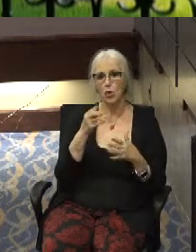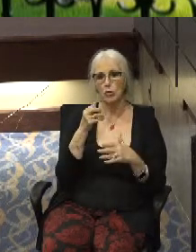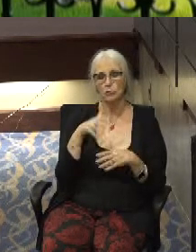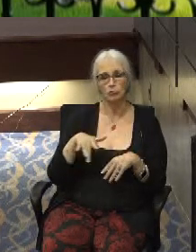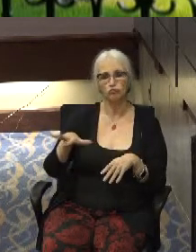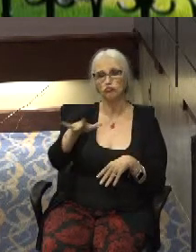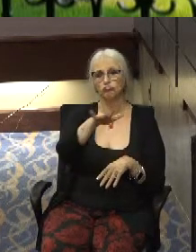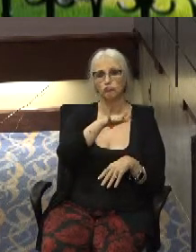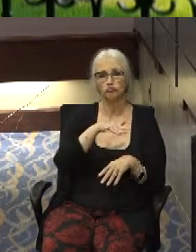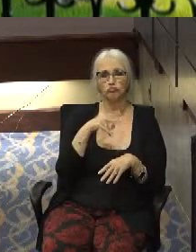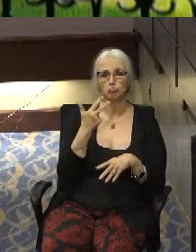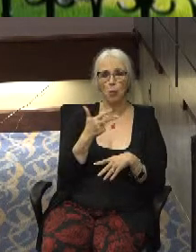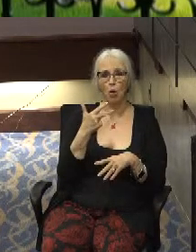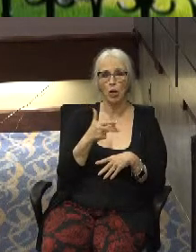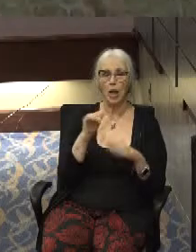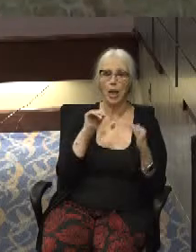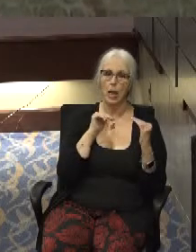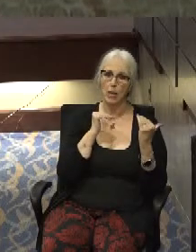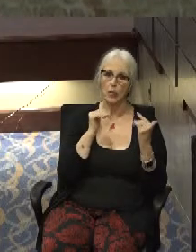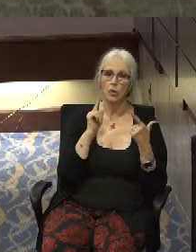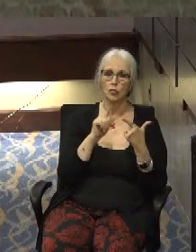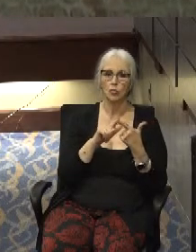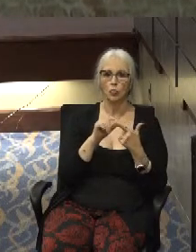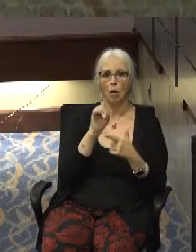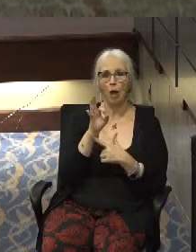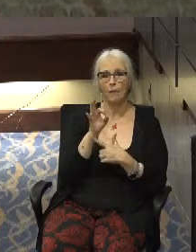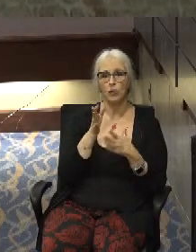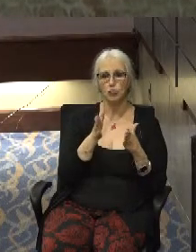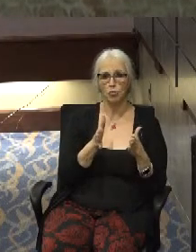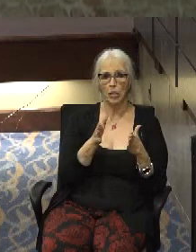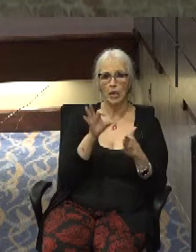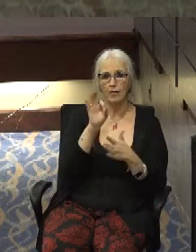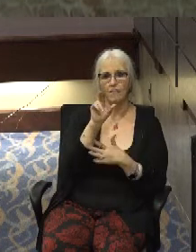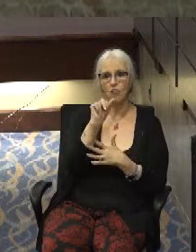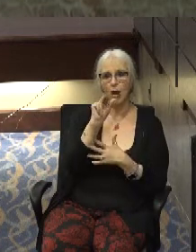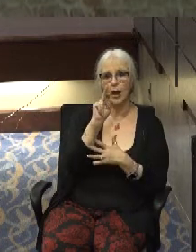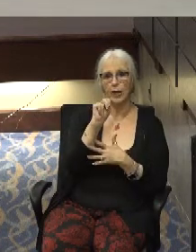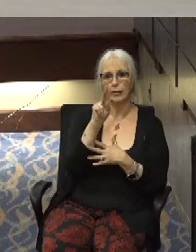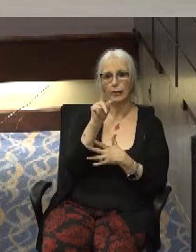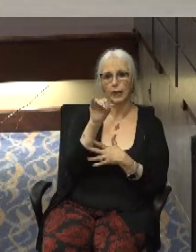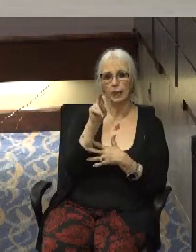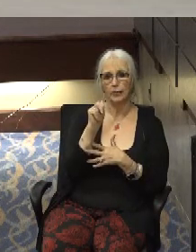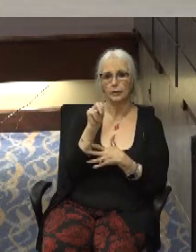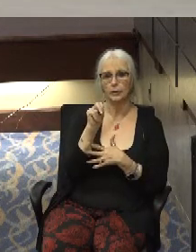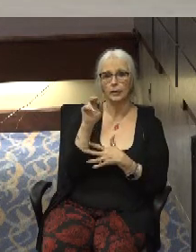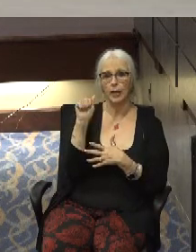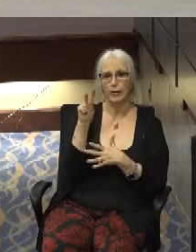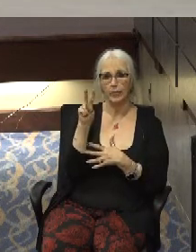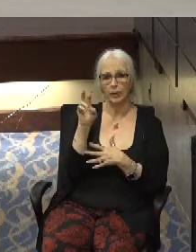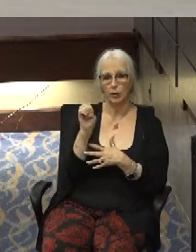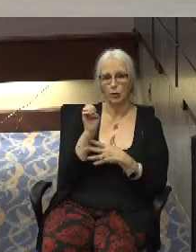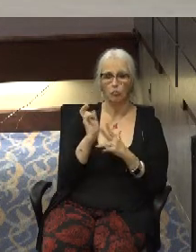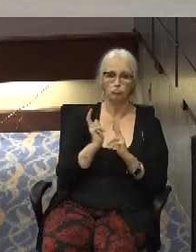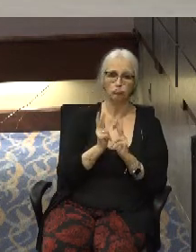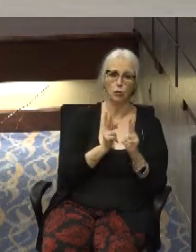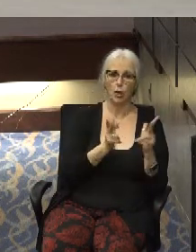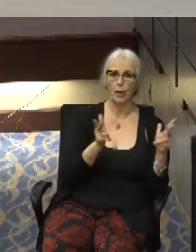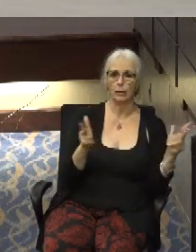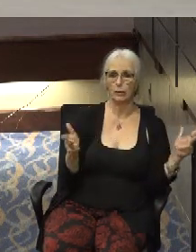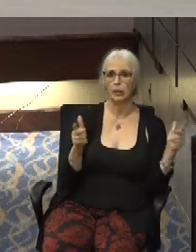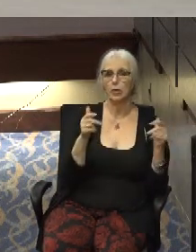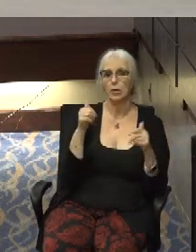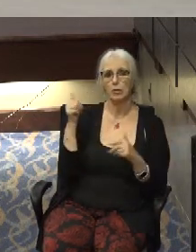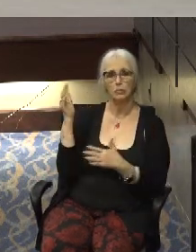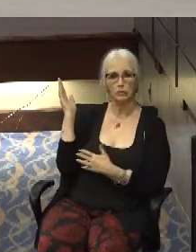neighborhood. Parking shall be limited to the off-street parking lot on the Franklin side of the house. And here's an image of